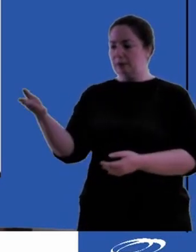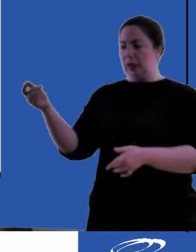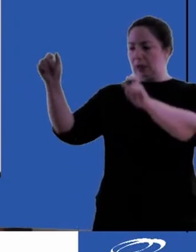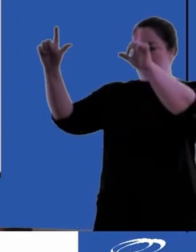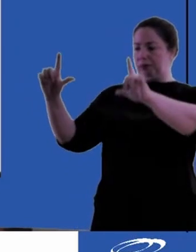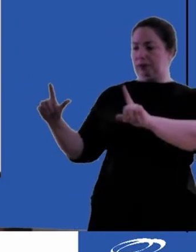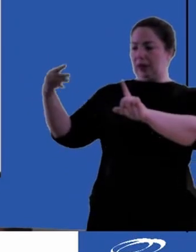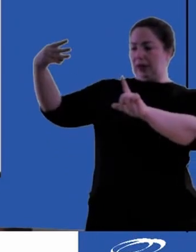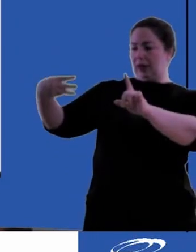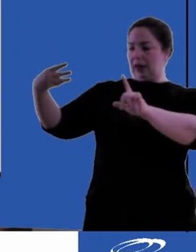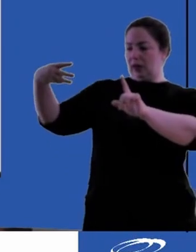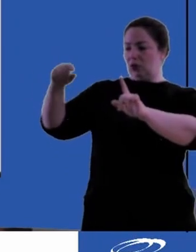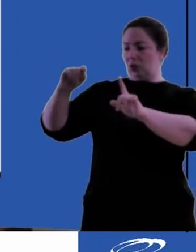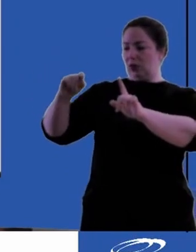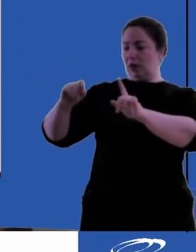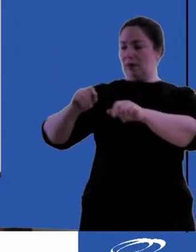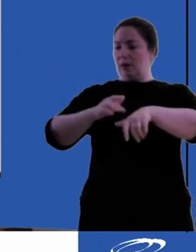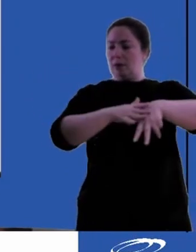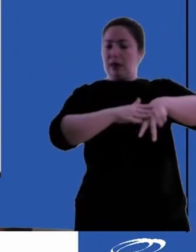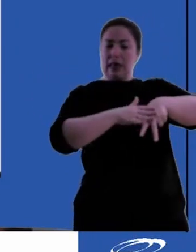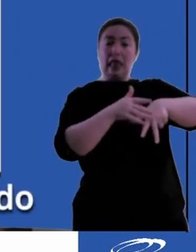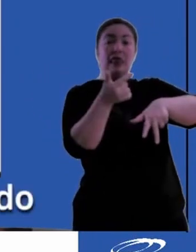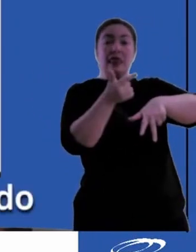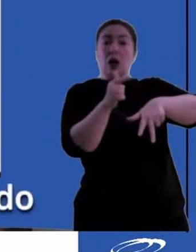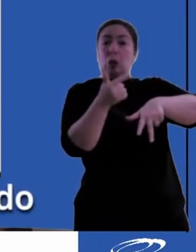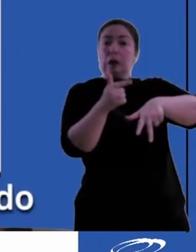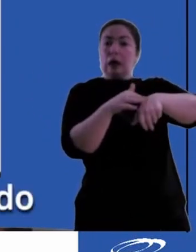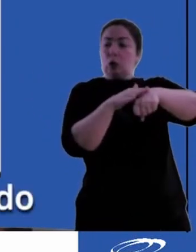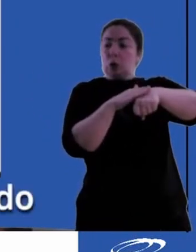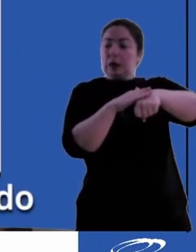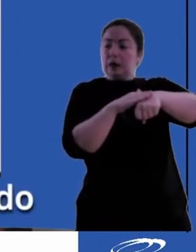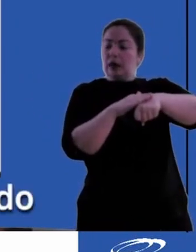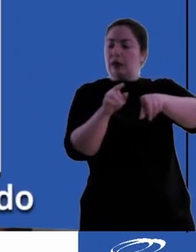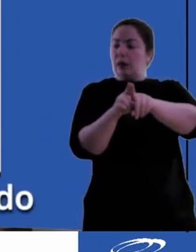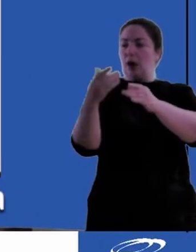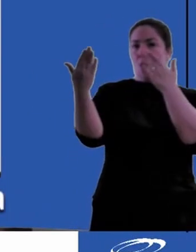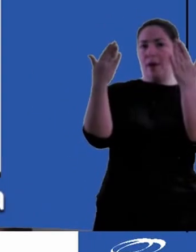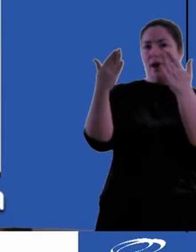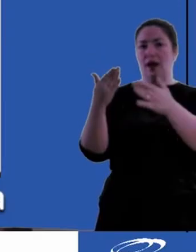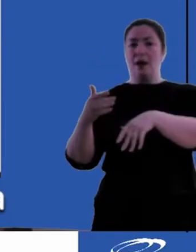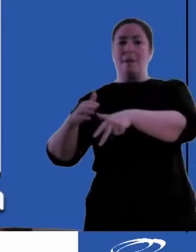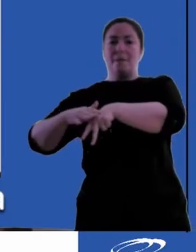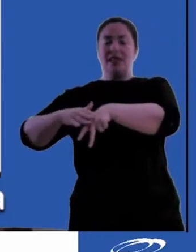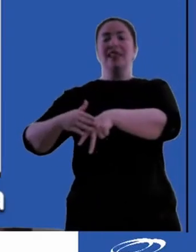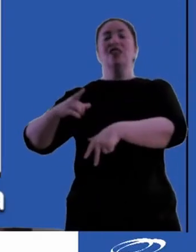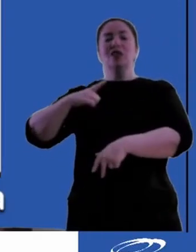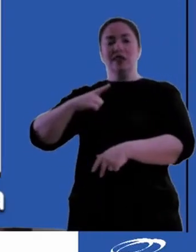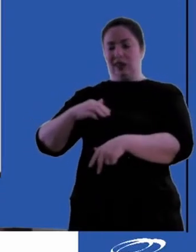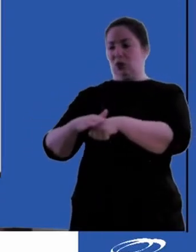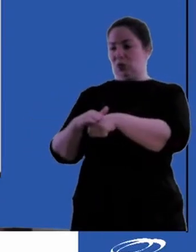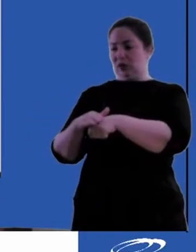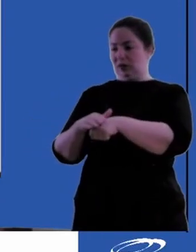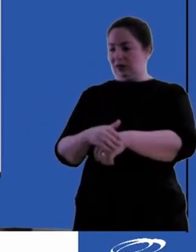the non-infected patients, and you see mostly we're not detecting anything by shotgun metagenomic sequencing. The second row is